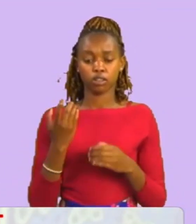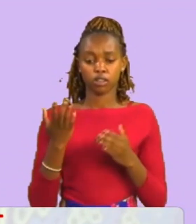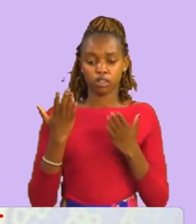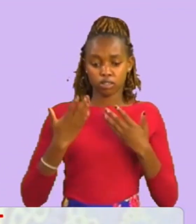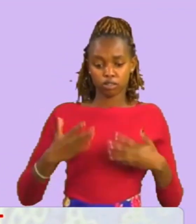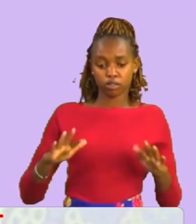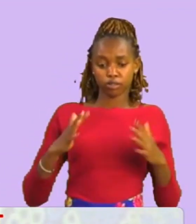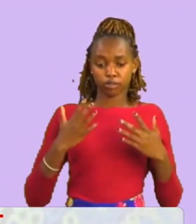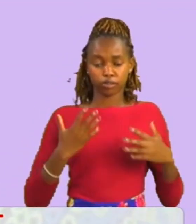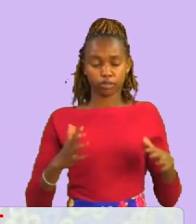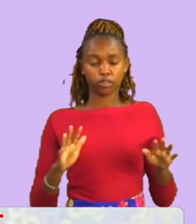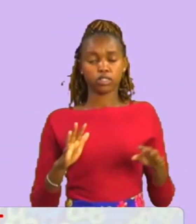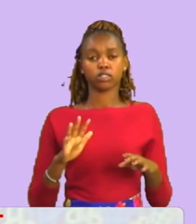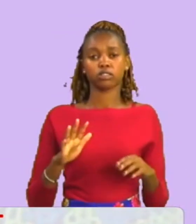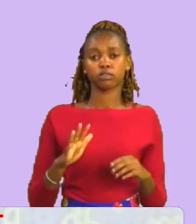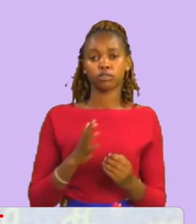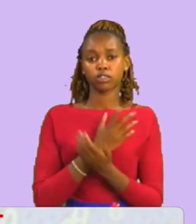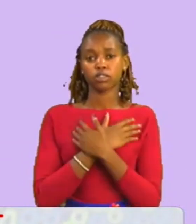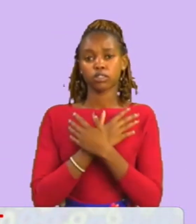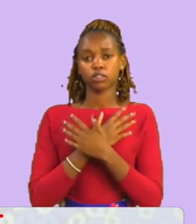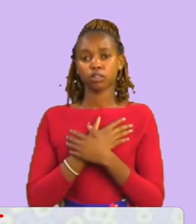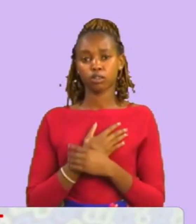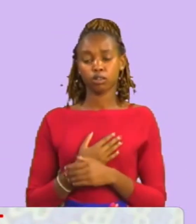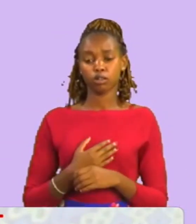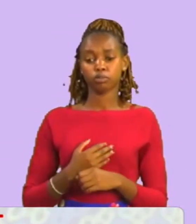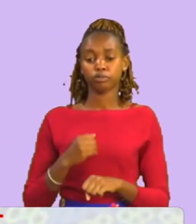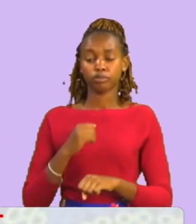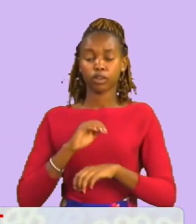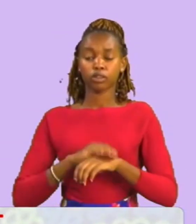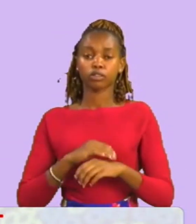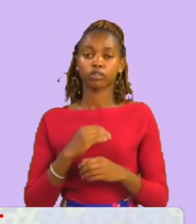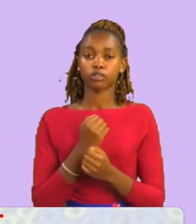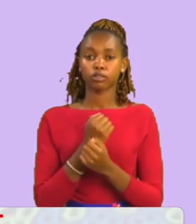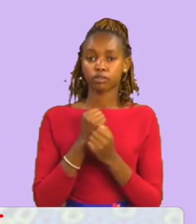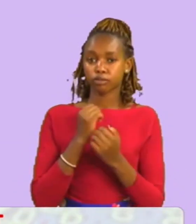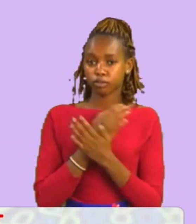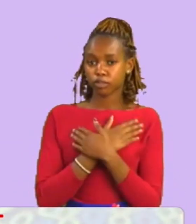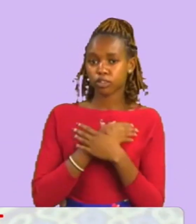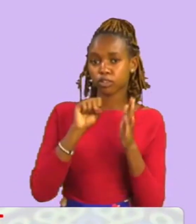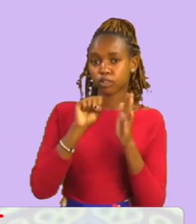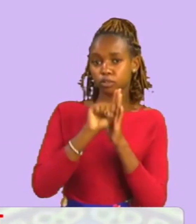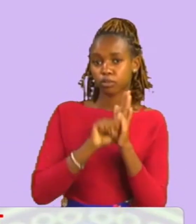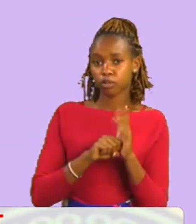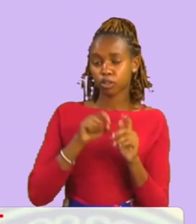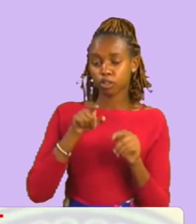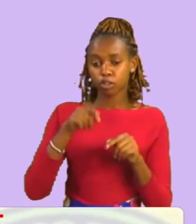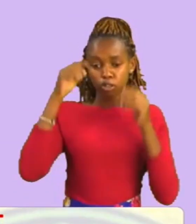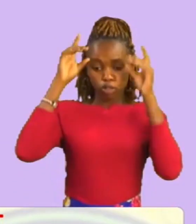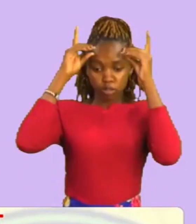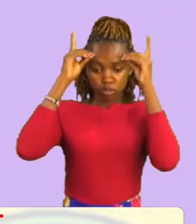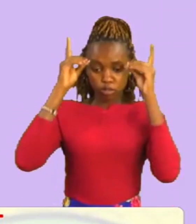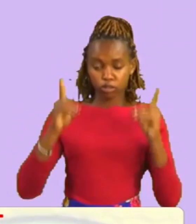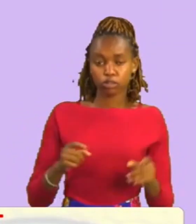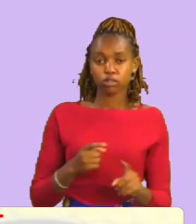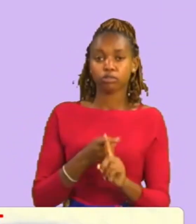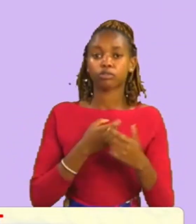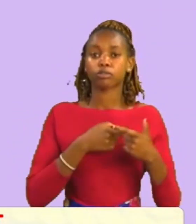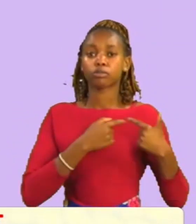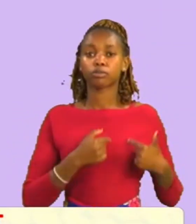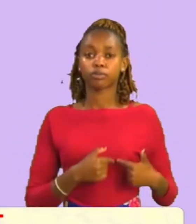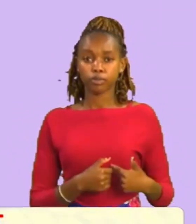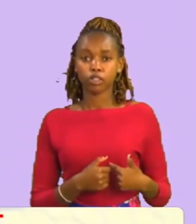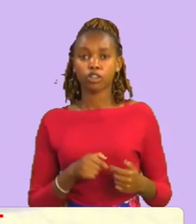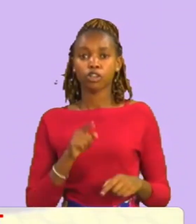ties, ama having those friends, ama talking of good friendships and bad friendships, it's up to you could decide from your heart. They're important. Na